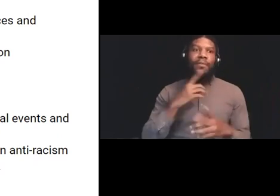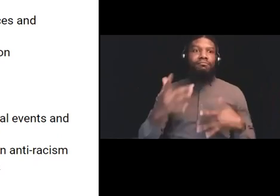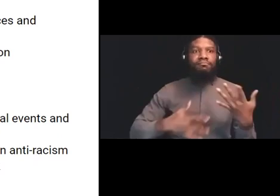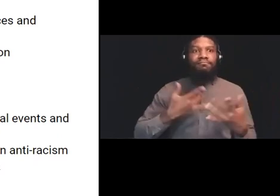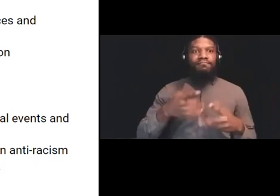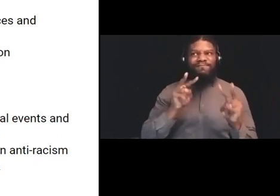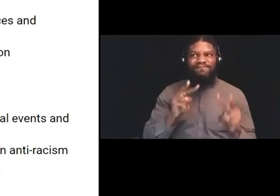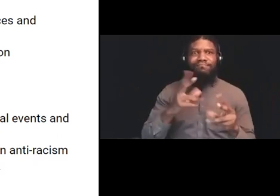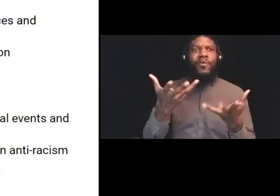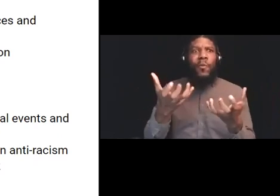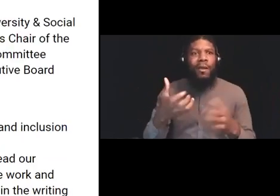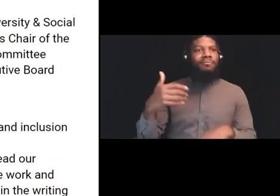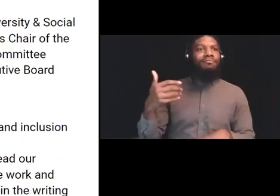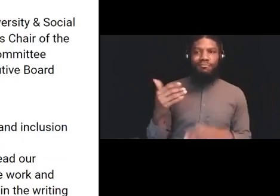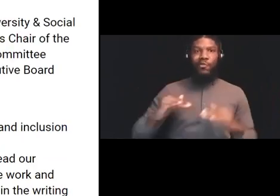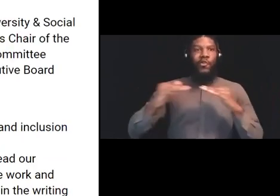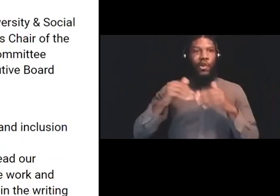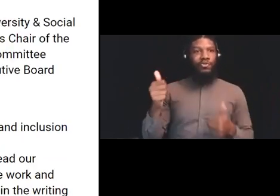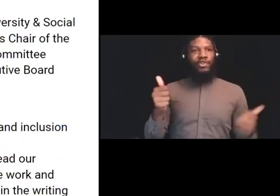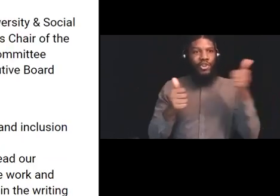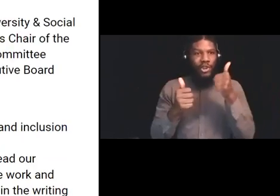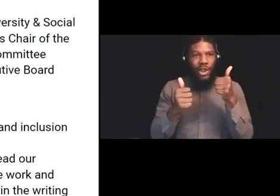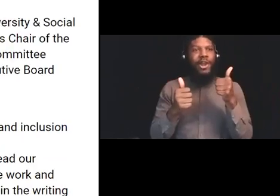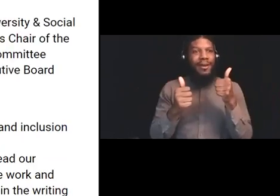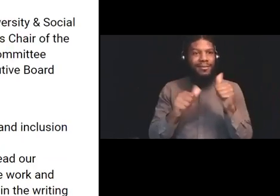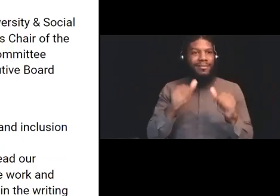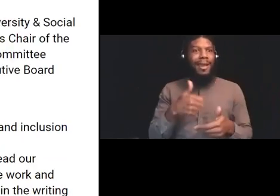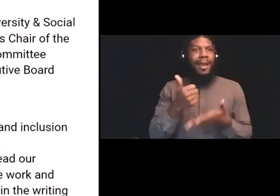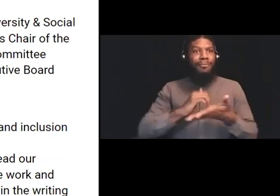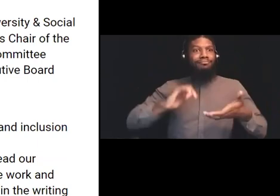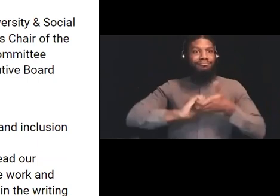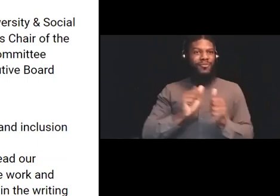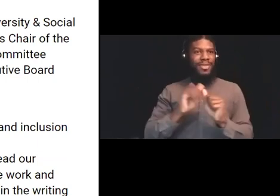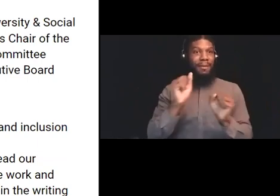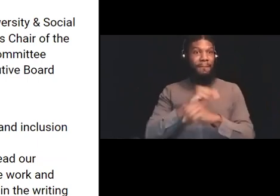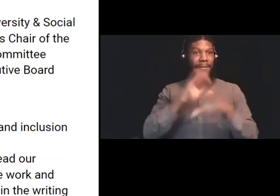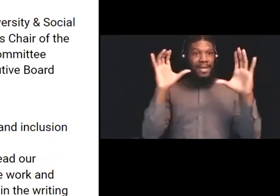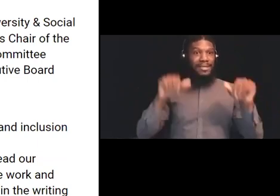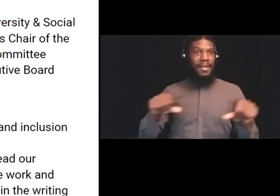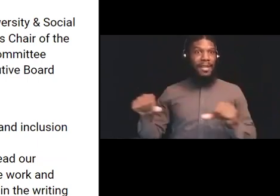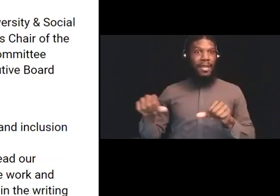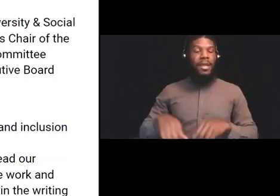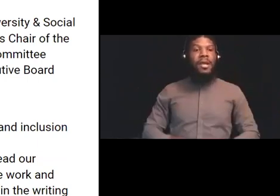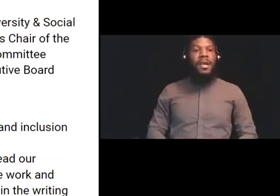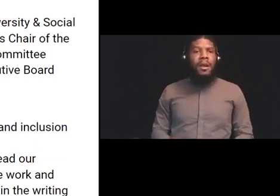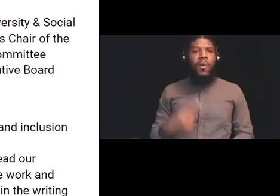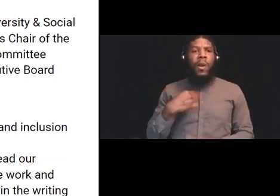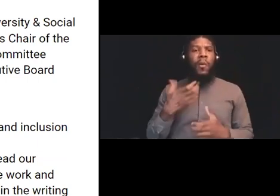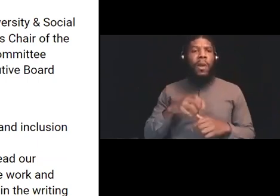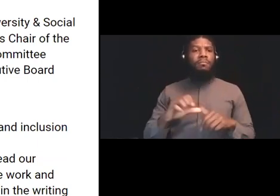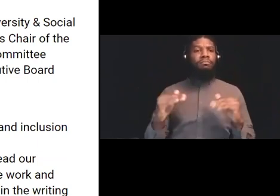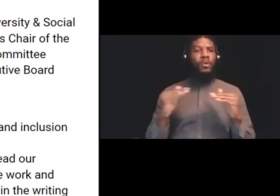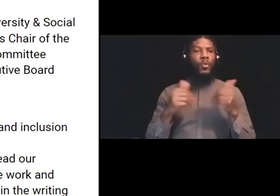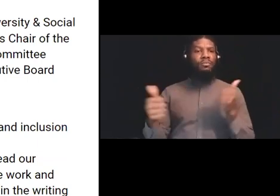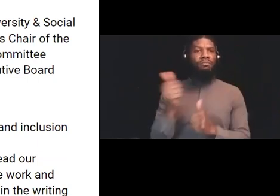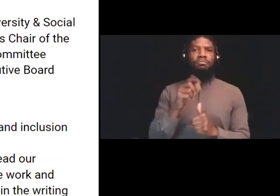a co-chair who would help out with that possibility. So we're looking for a co-chair who's interested